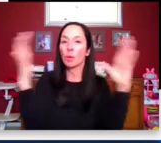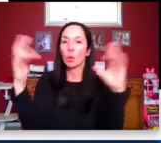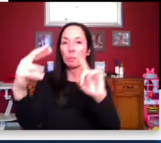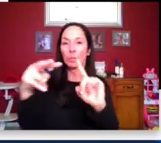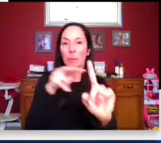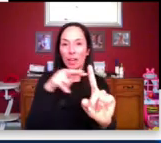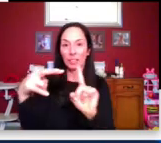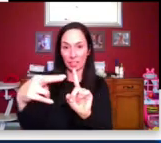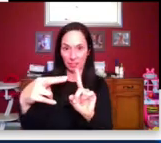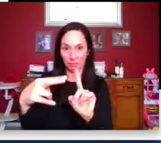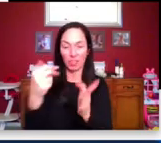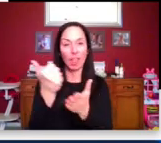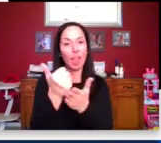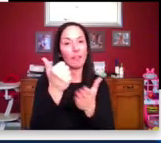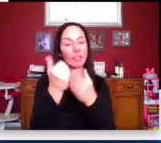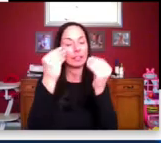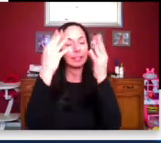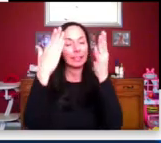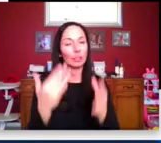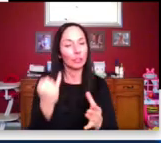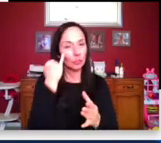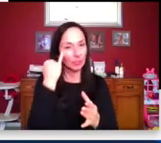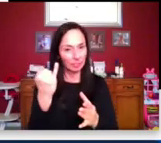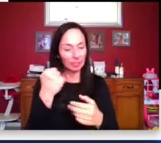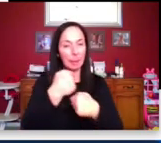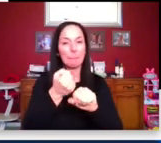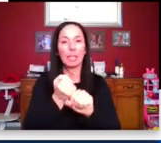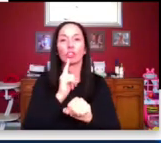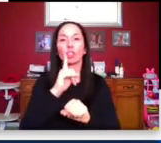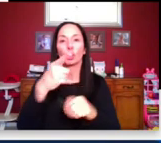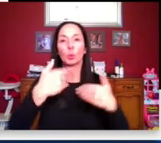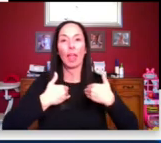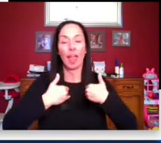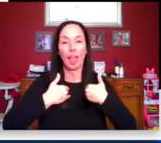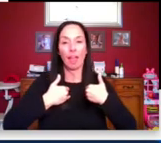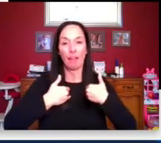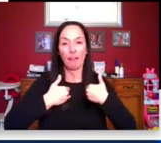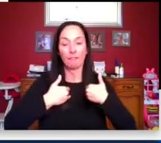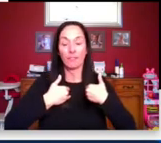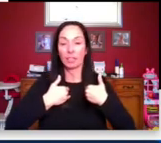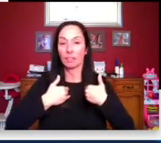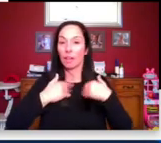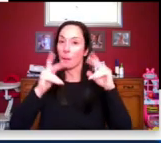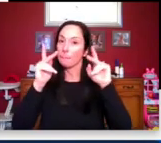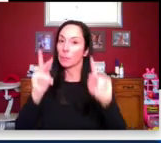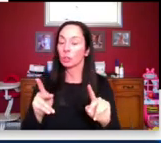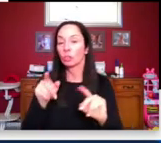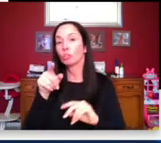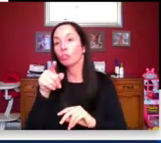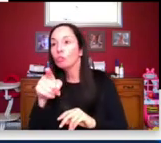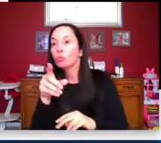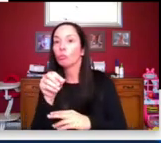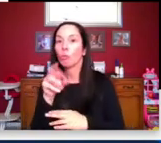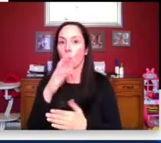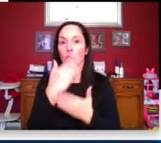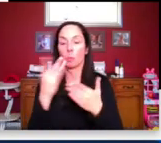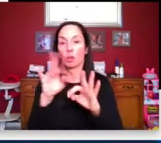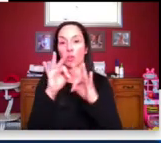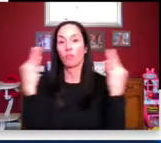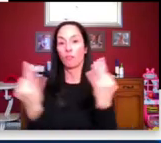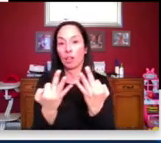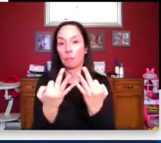A helpful teacher hint: please make sure you have a person, yourself, or a family member, or an object